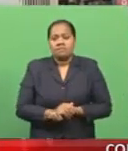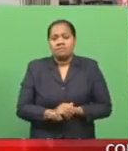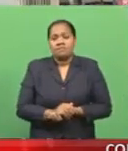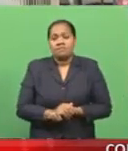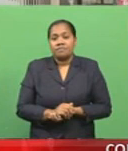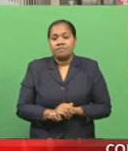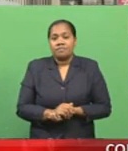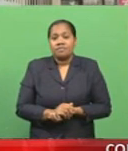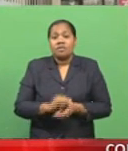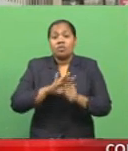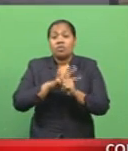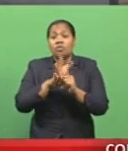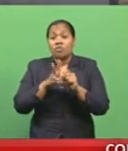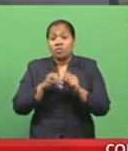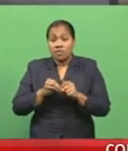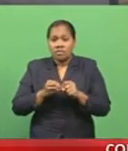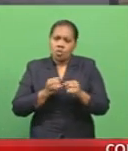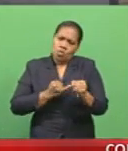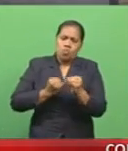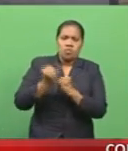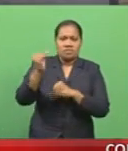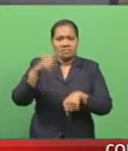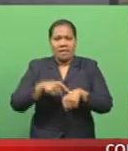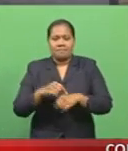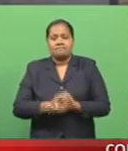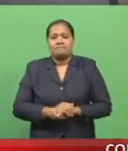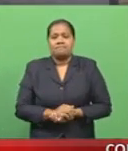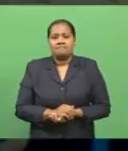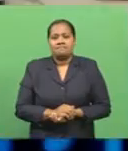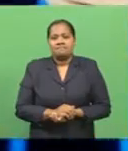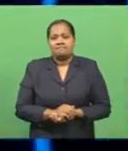And COVID-19 hits at the worst time. Stay with us.